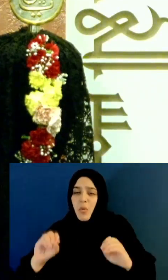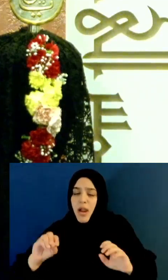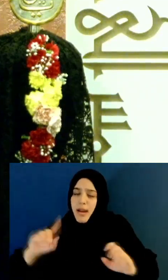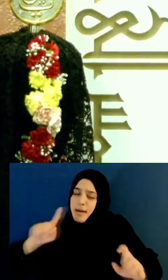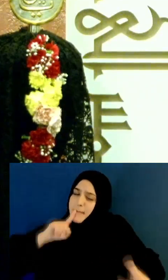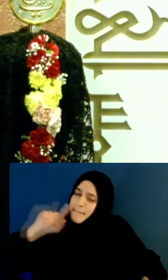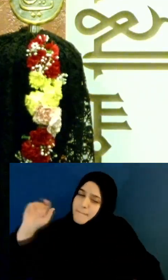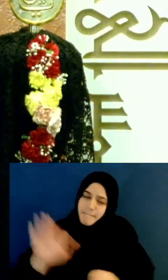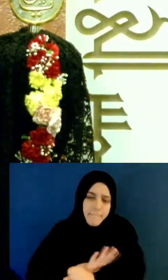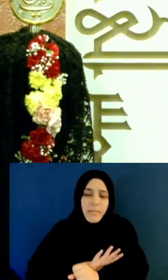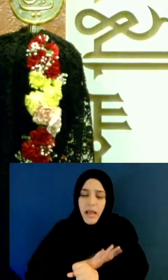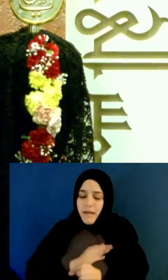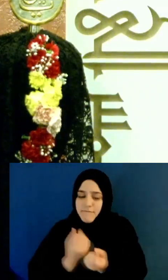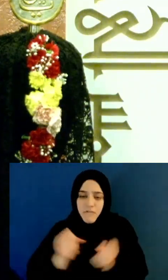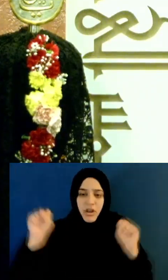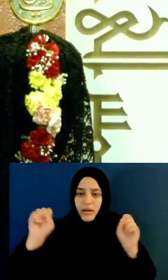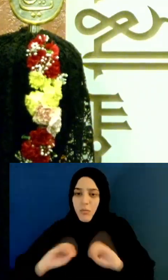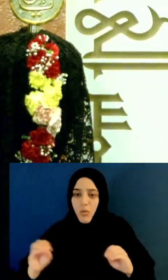But there are clashes between these two